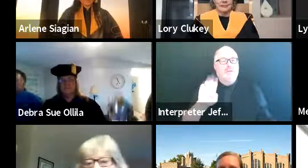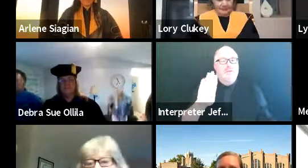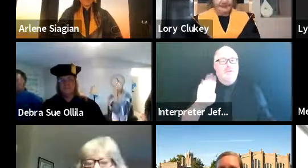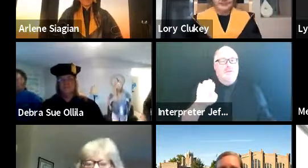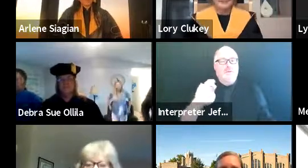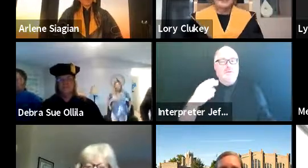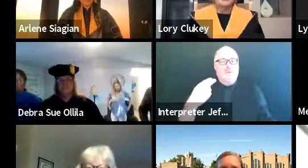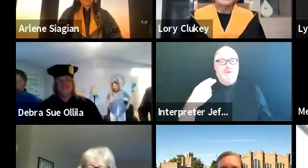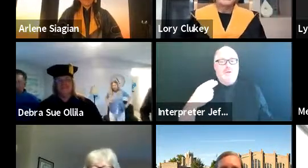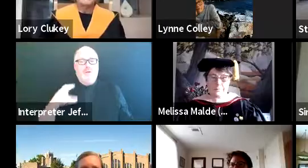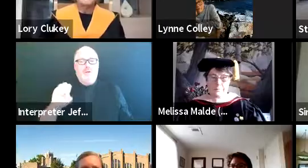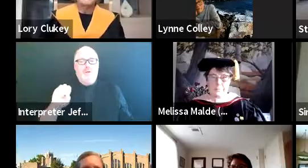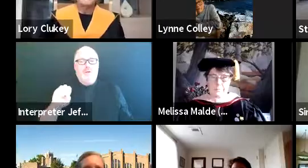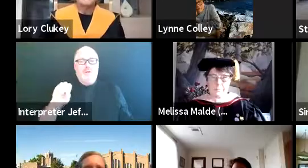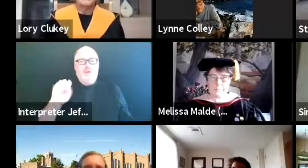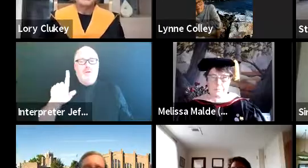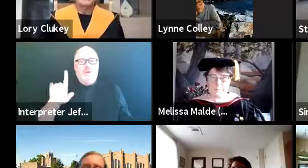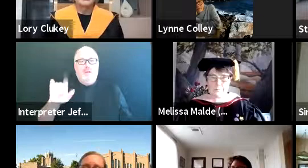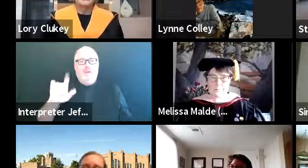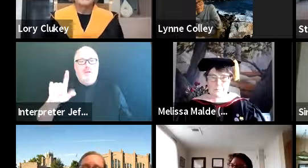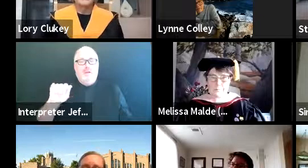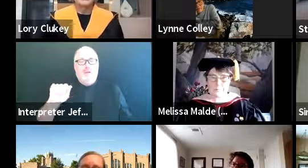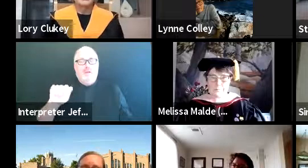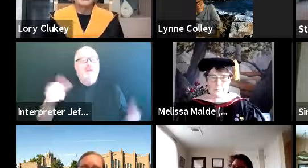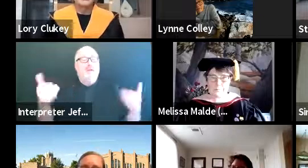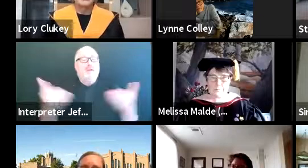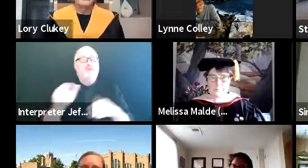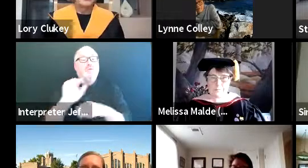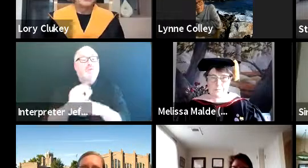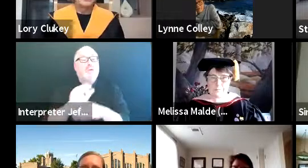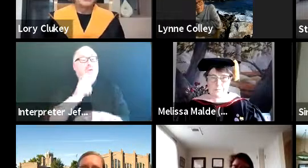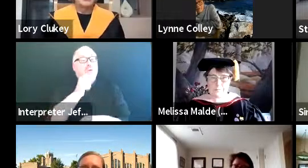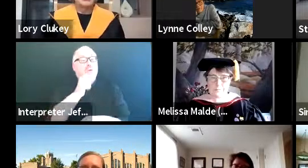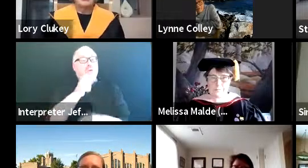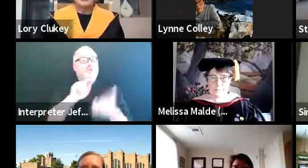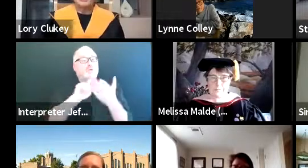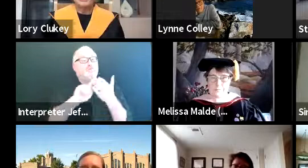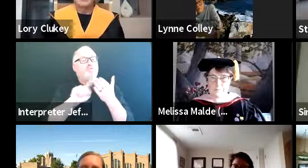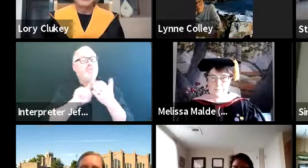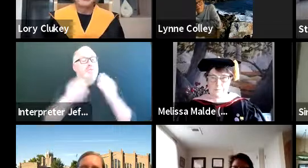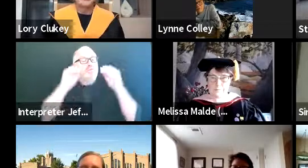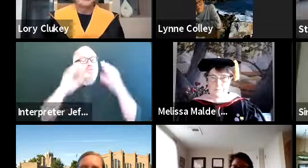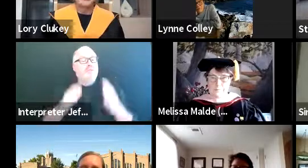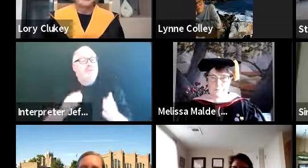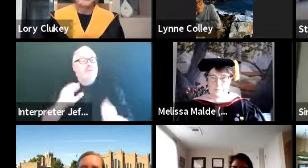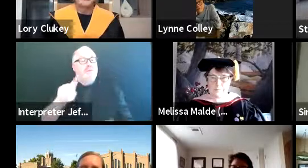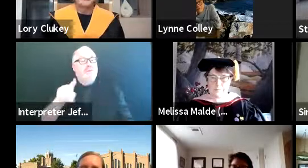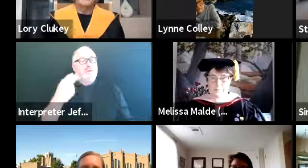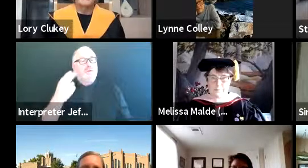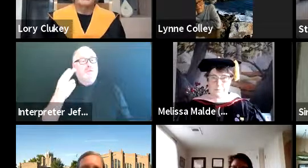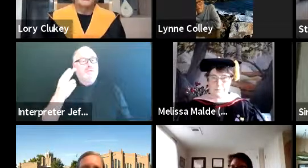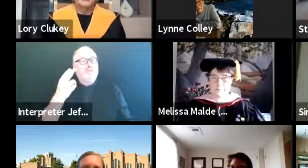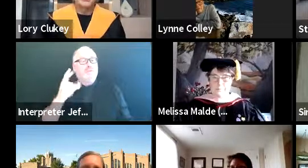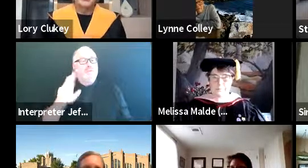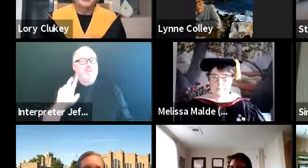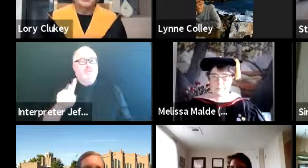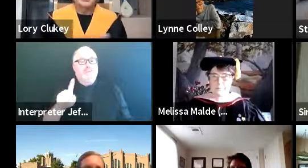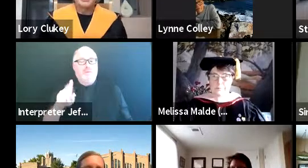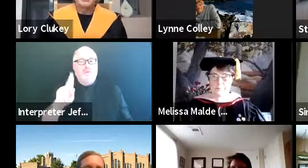Olila. She's being introduced tonight by her research professor, Dr. Kluge.